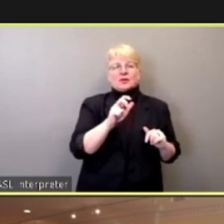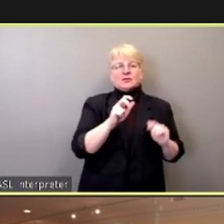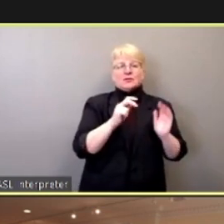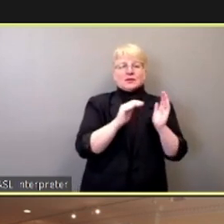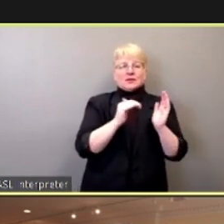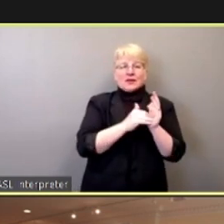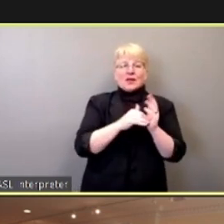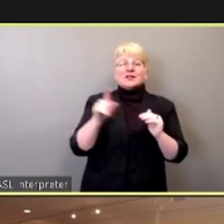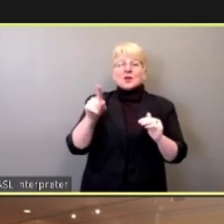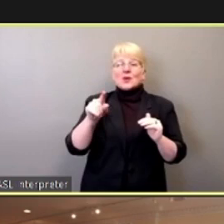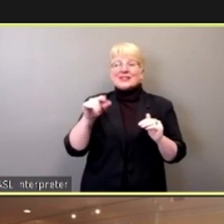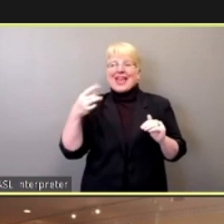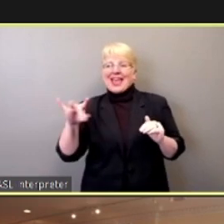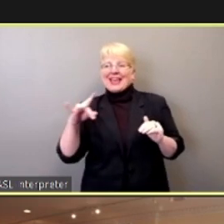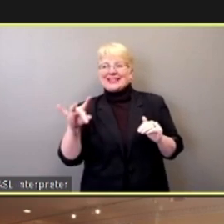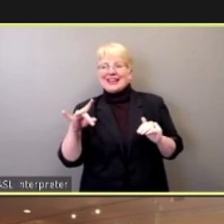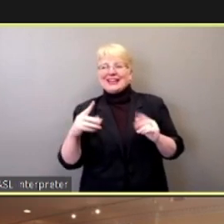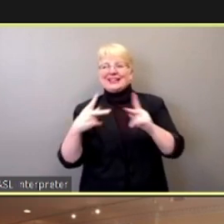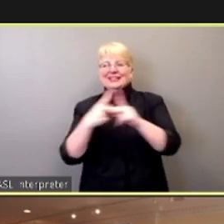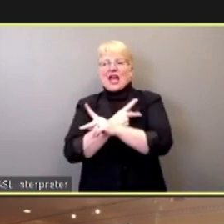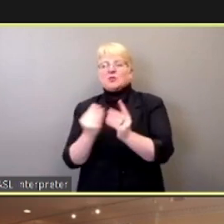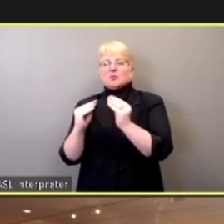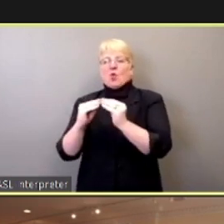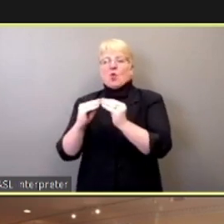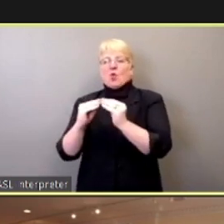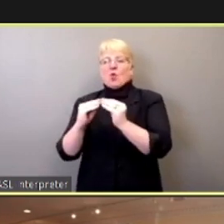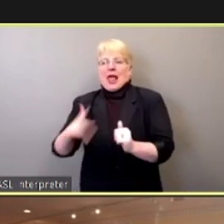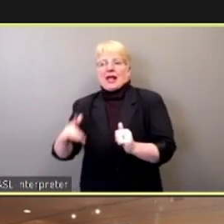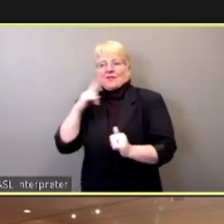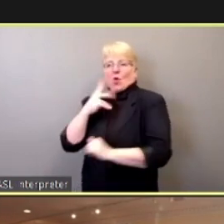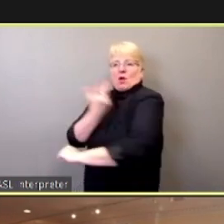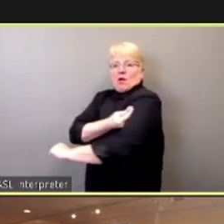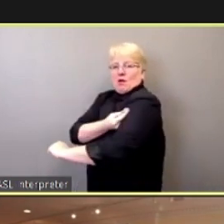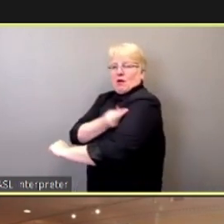more likely to vaccinate than to have a new case, which is awesome.